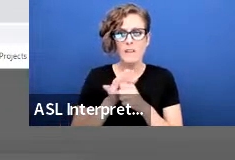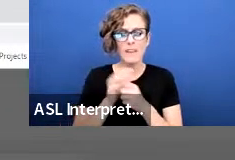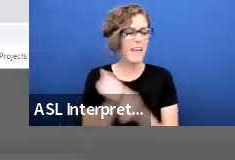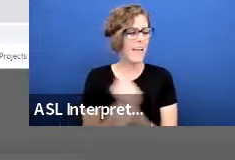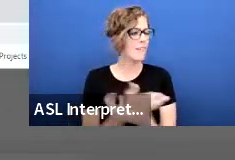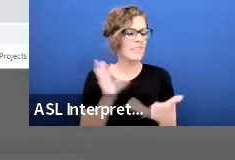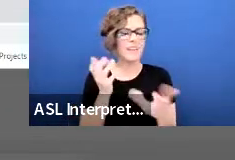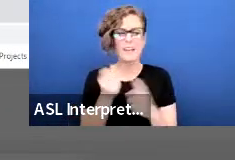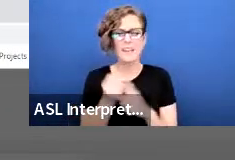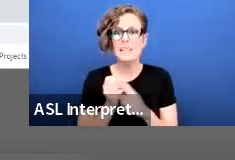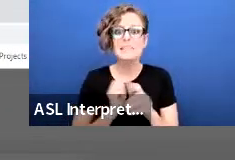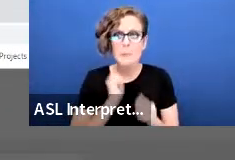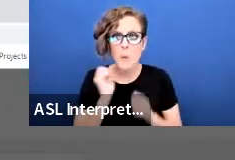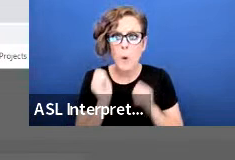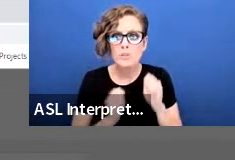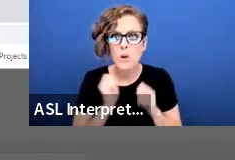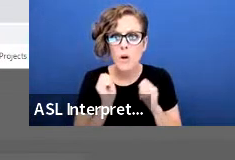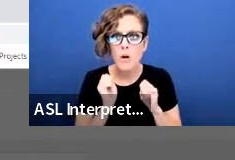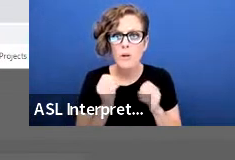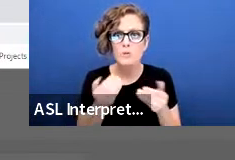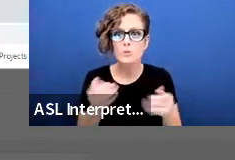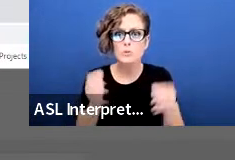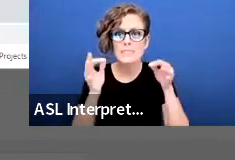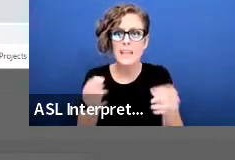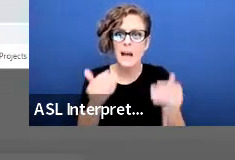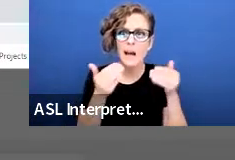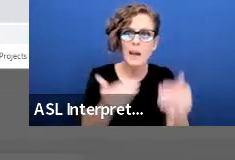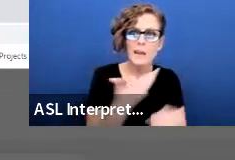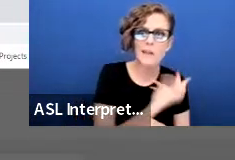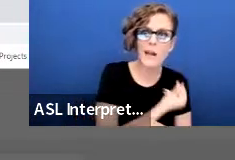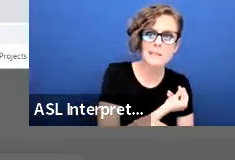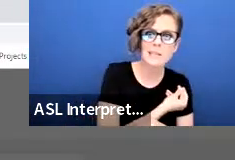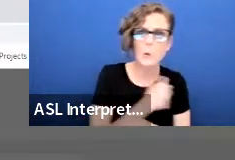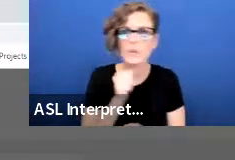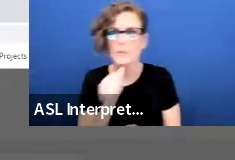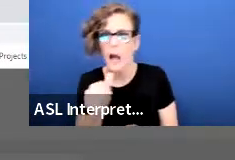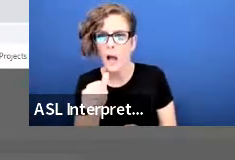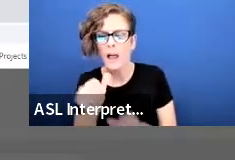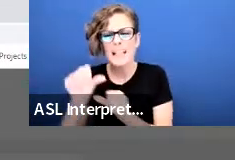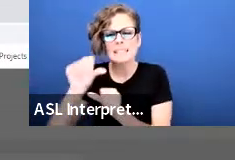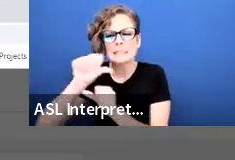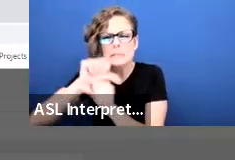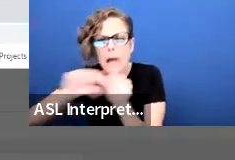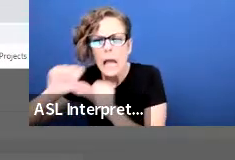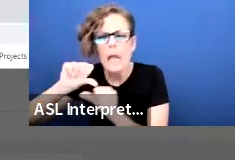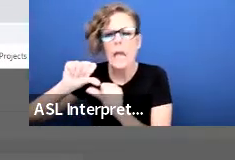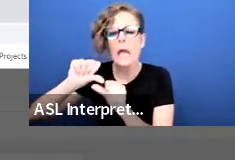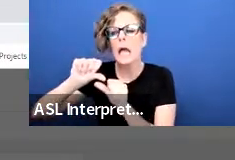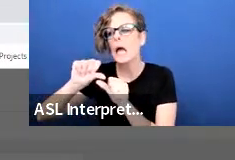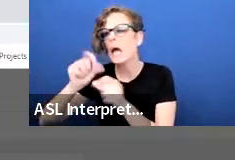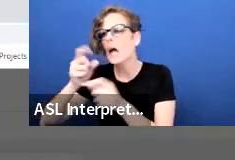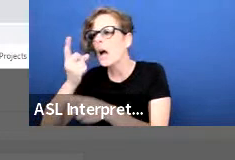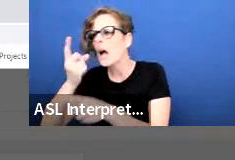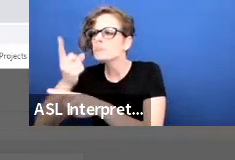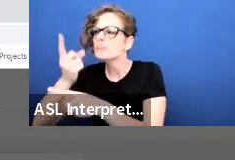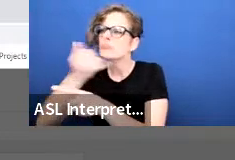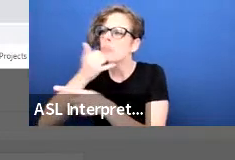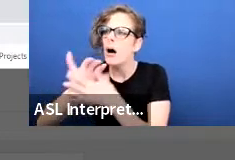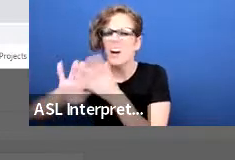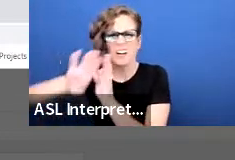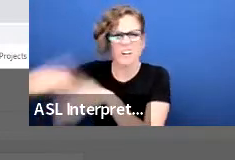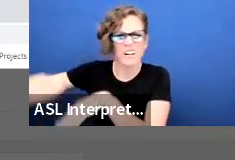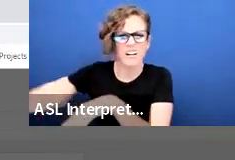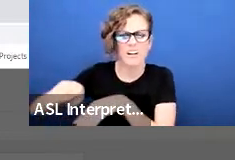whether or not you're getting vaccinated. It's not really about is the science good and can you get there, right? It's whether or not people are